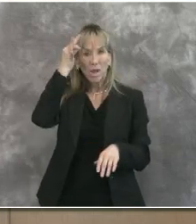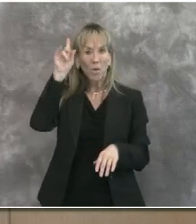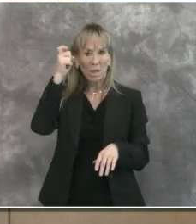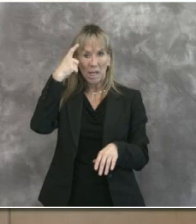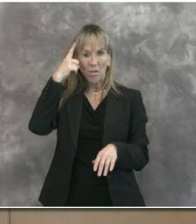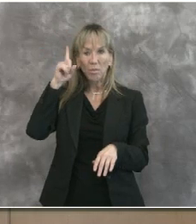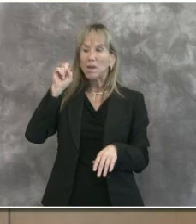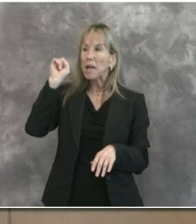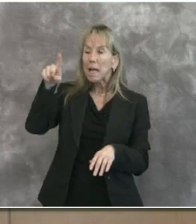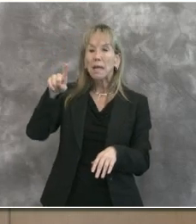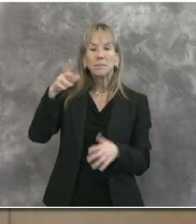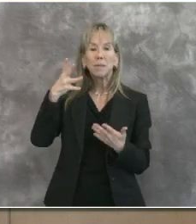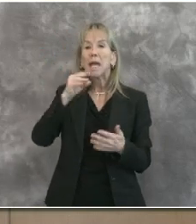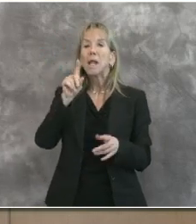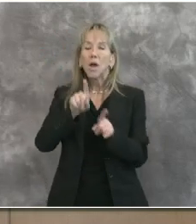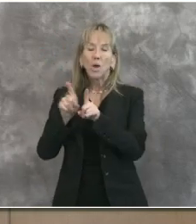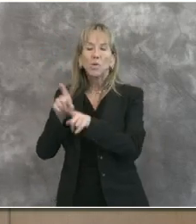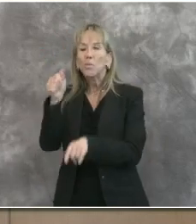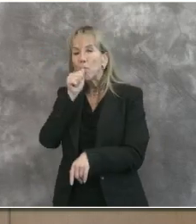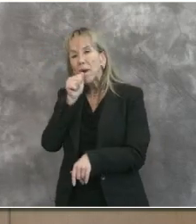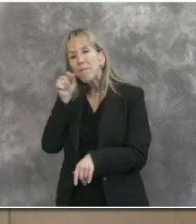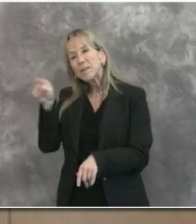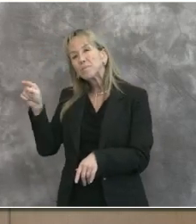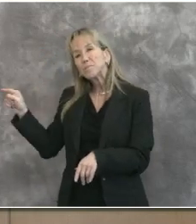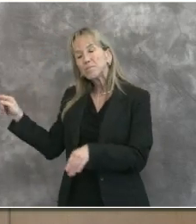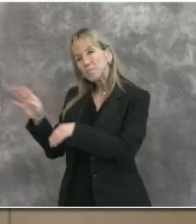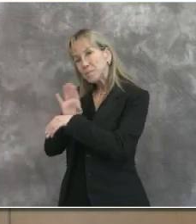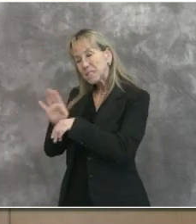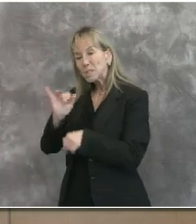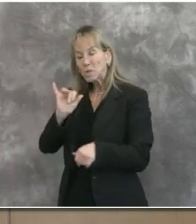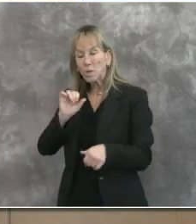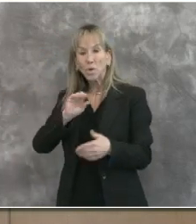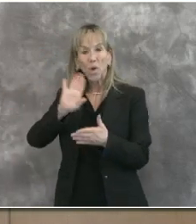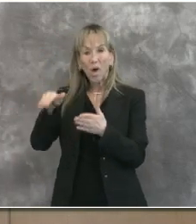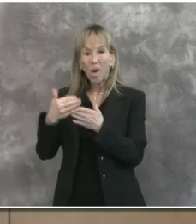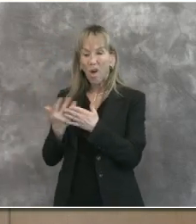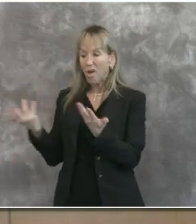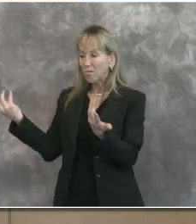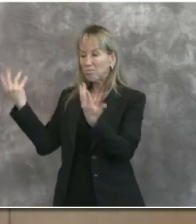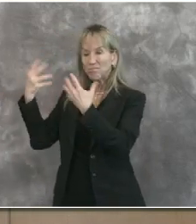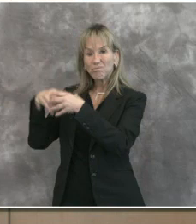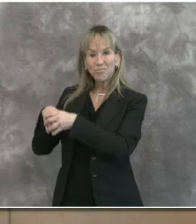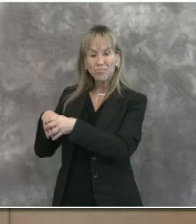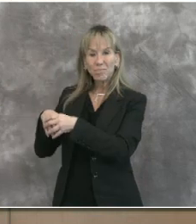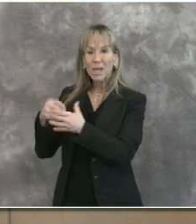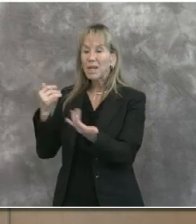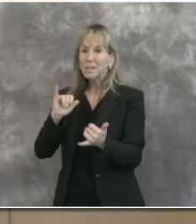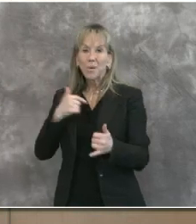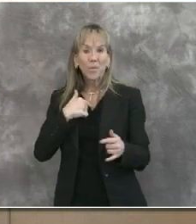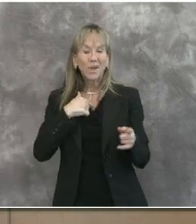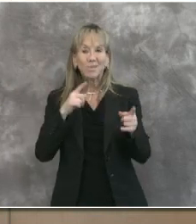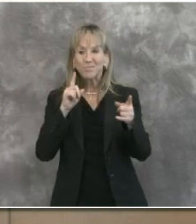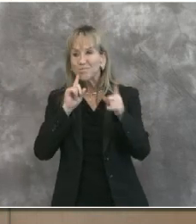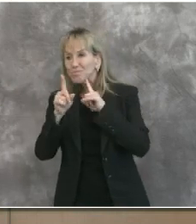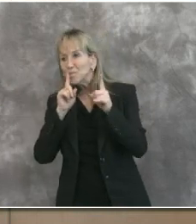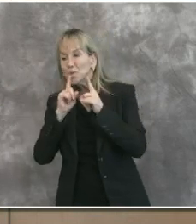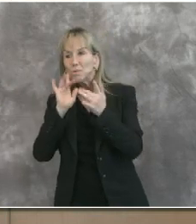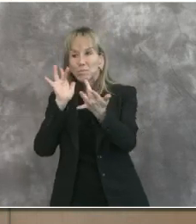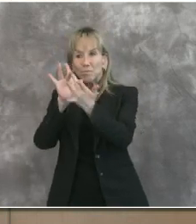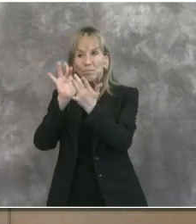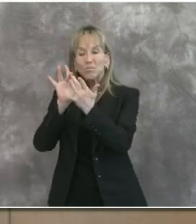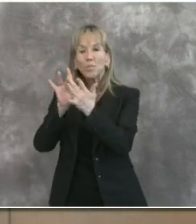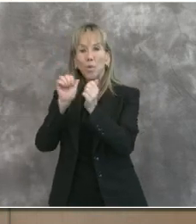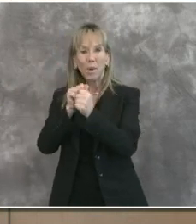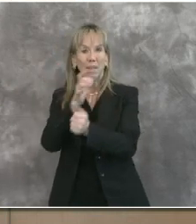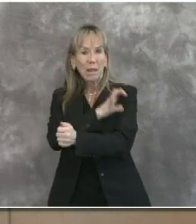well as private sourcing. So all that comes into play, and then we're in communication with our clinicians so that we know